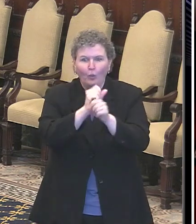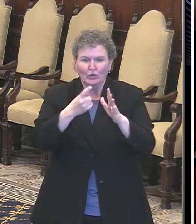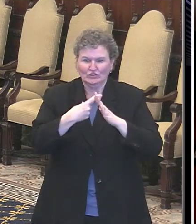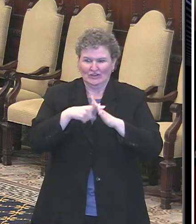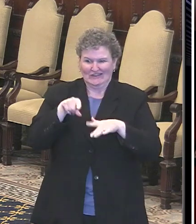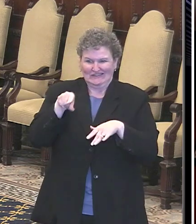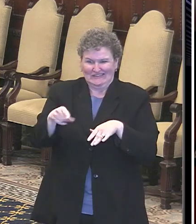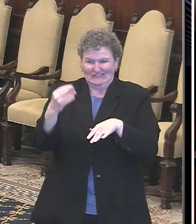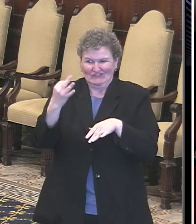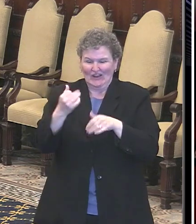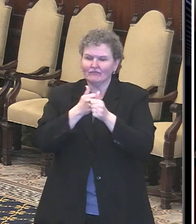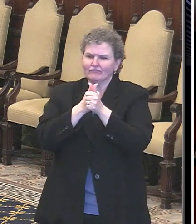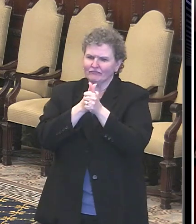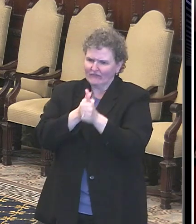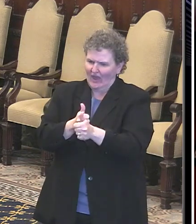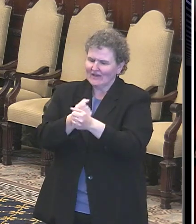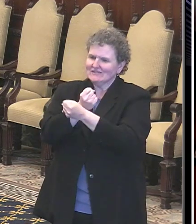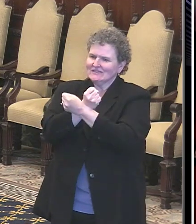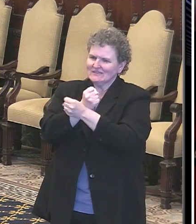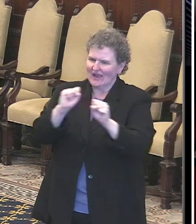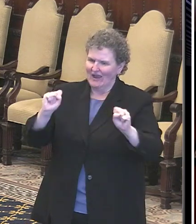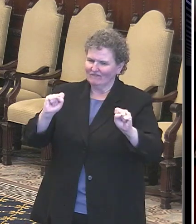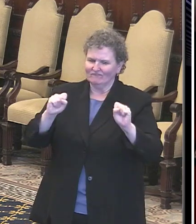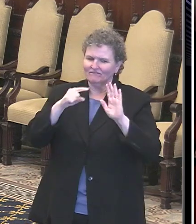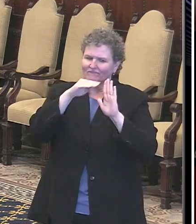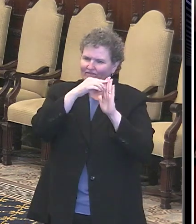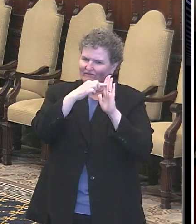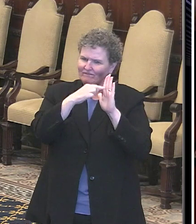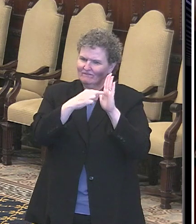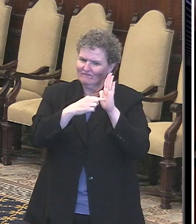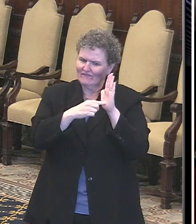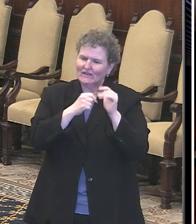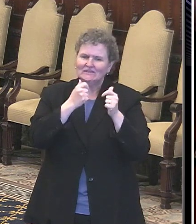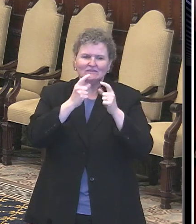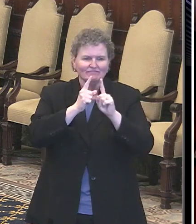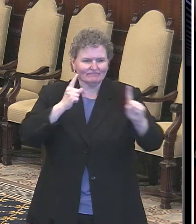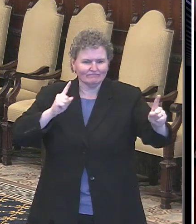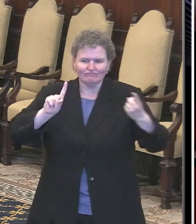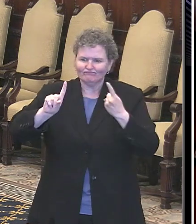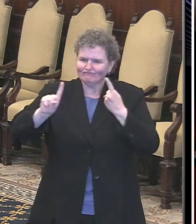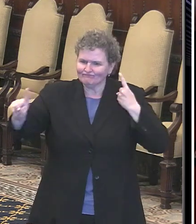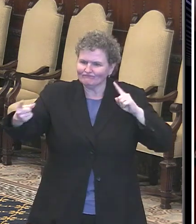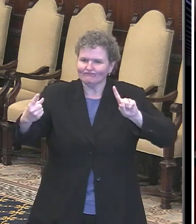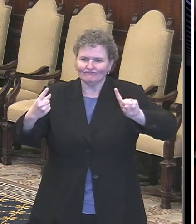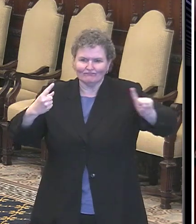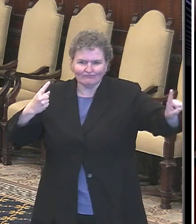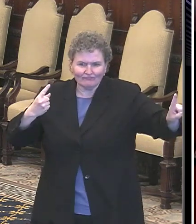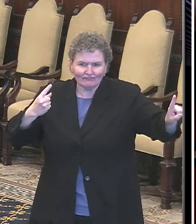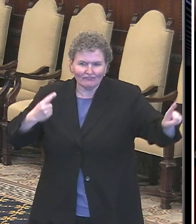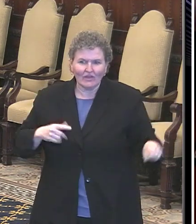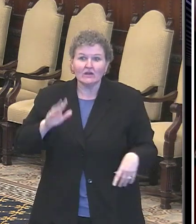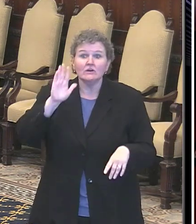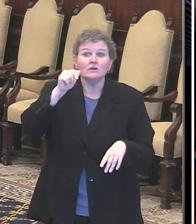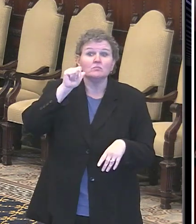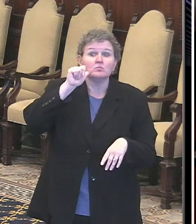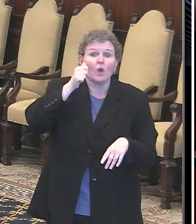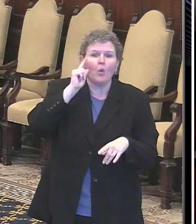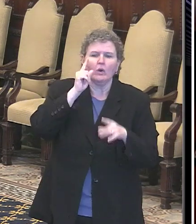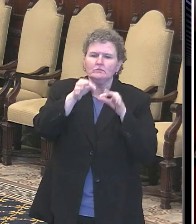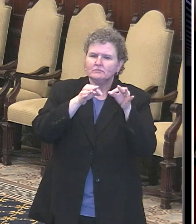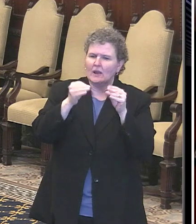these safe procedures and protocols as this work resumes. Again, we'll have more details tomorrow on how this work will resume in